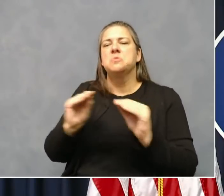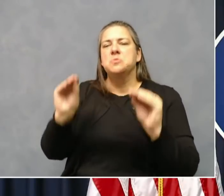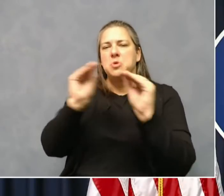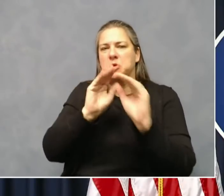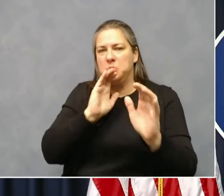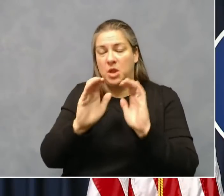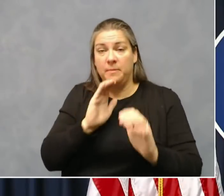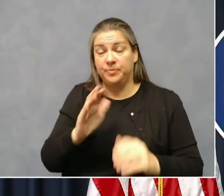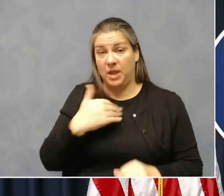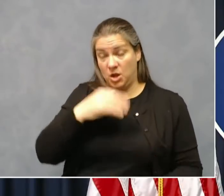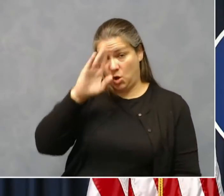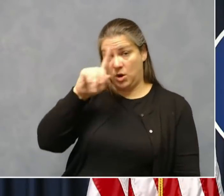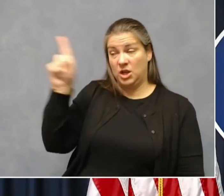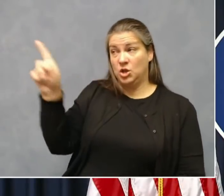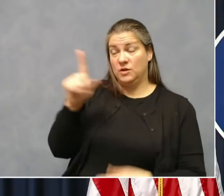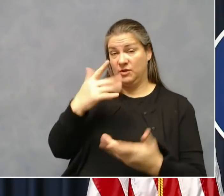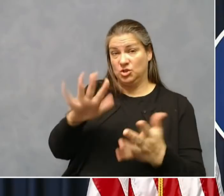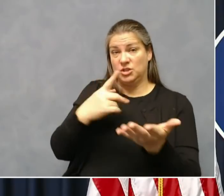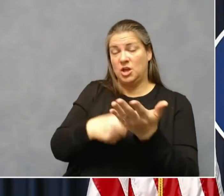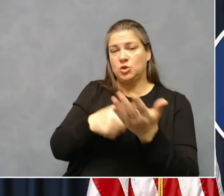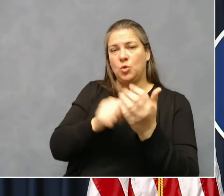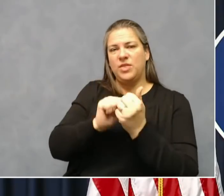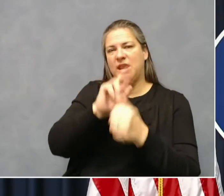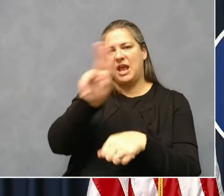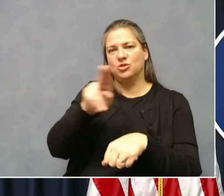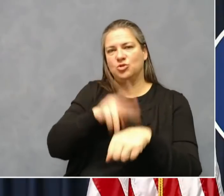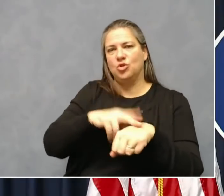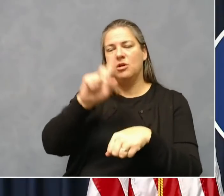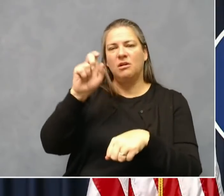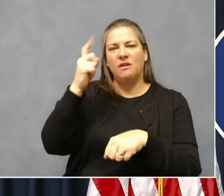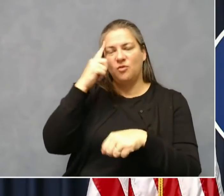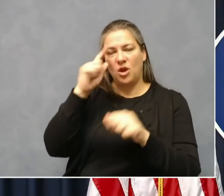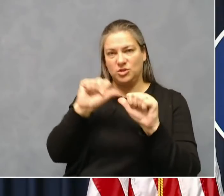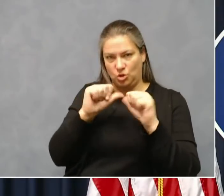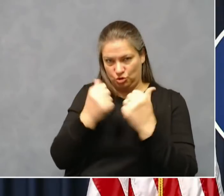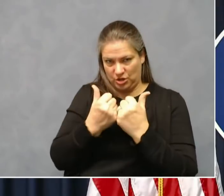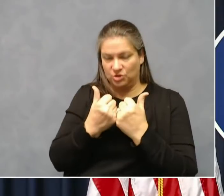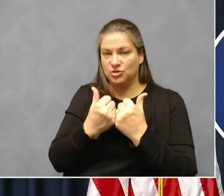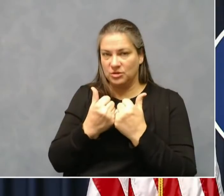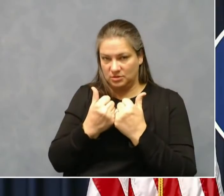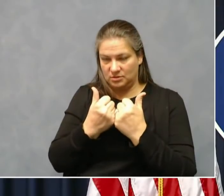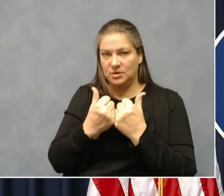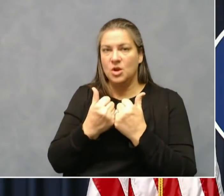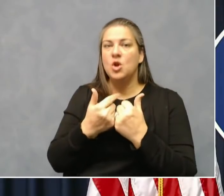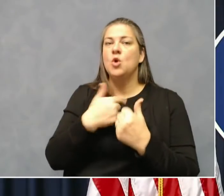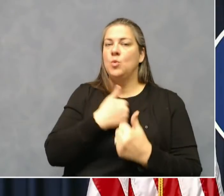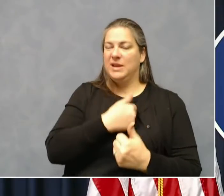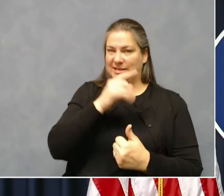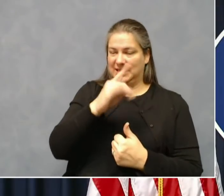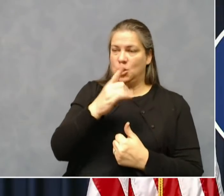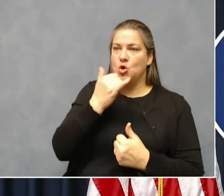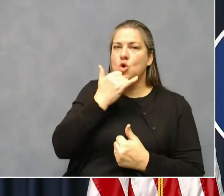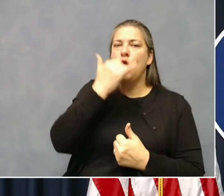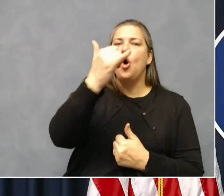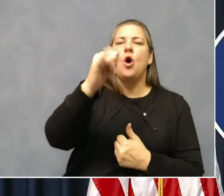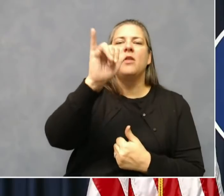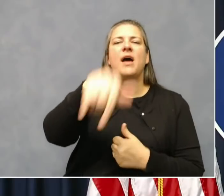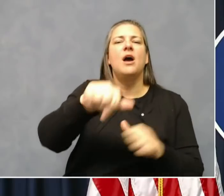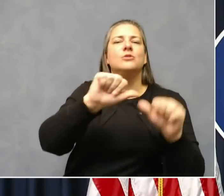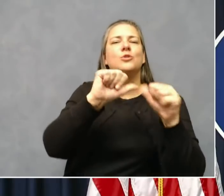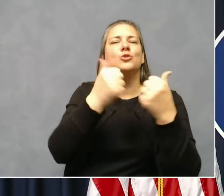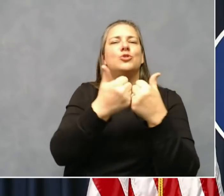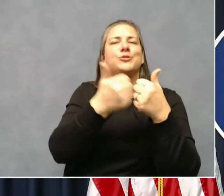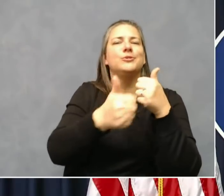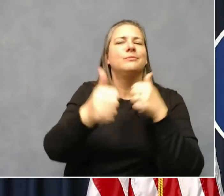the National Governors Association. We did have a call with the representatives from that association that he spoke with. They